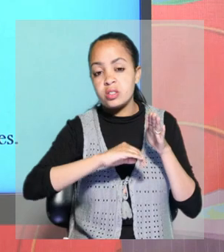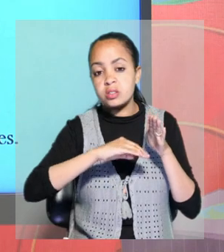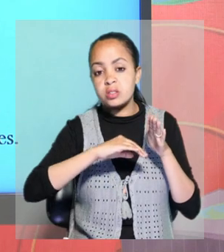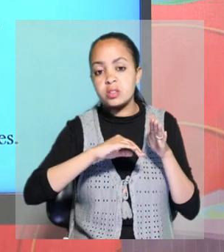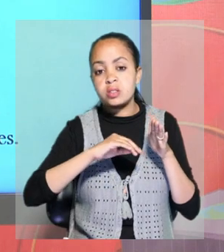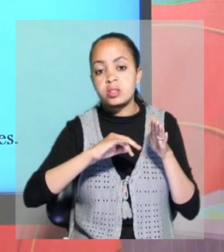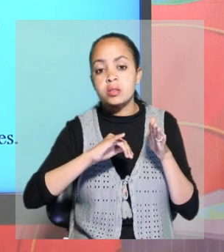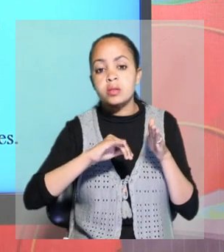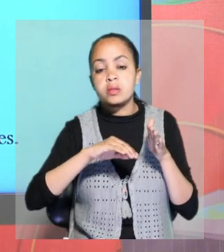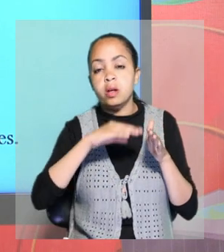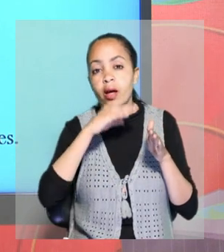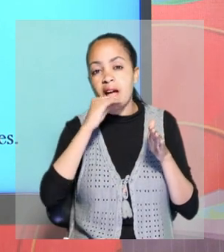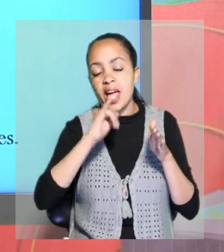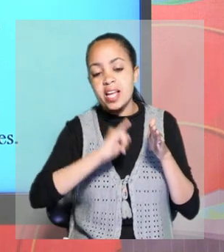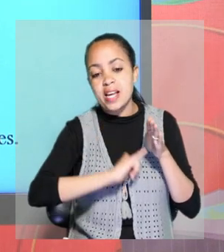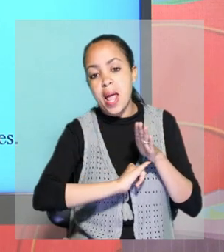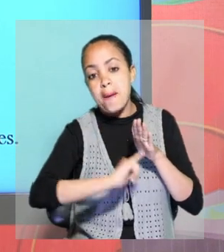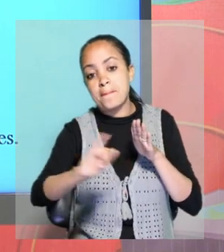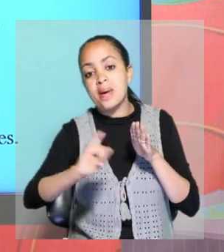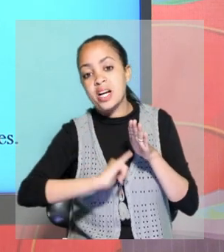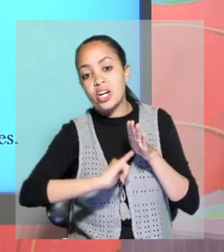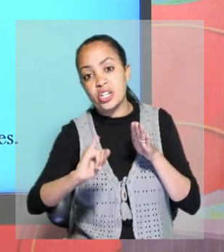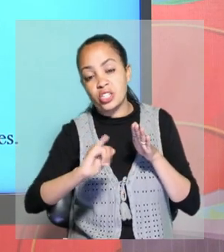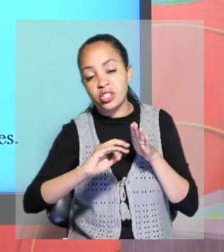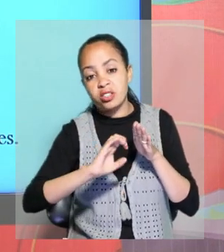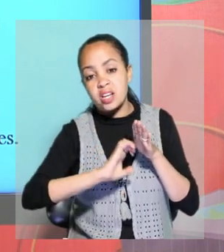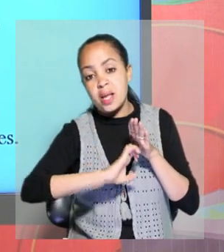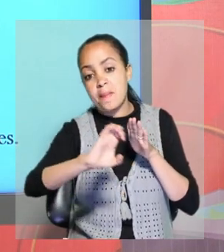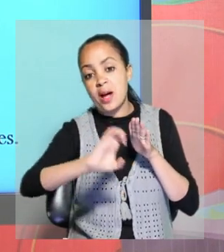rate versus immigration rate.